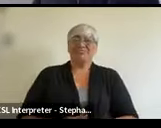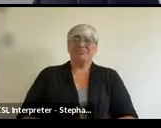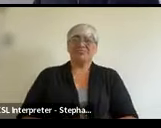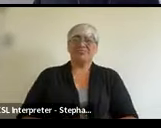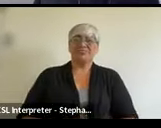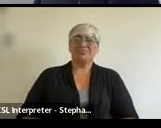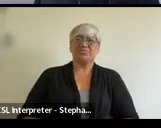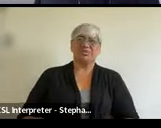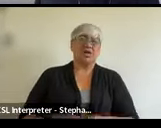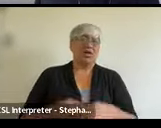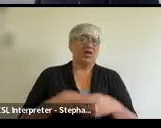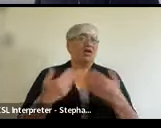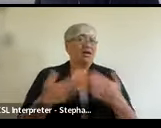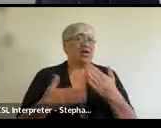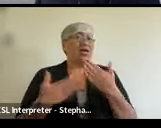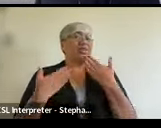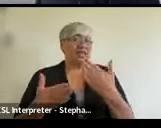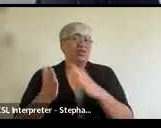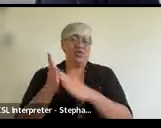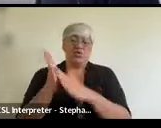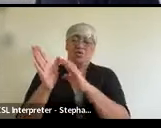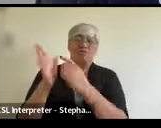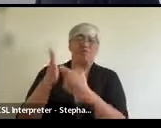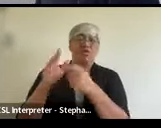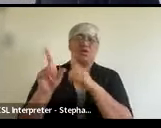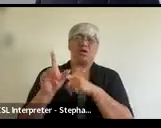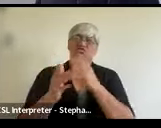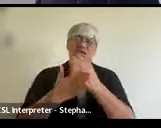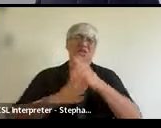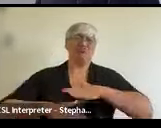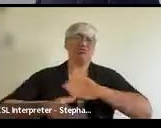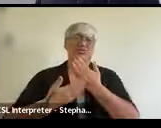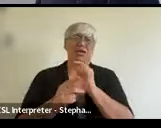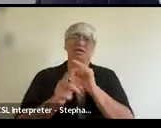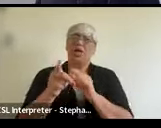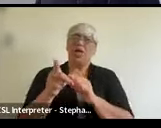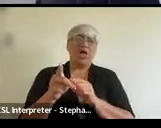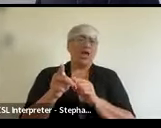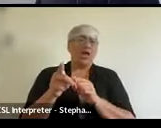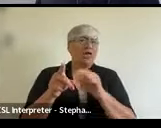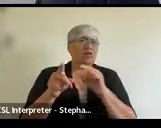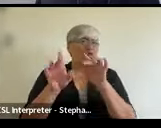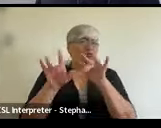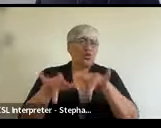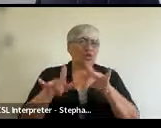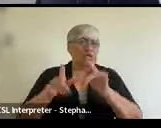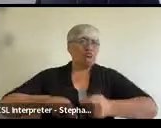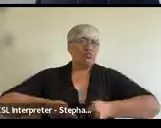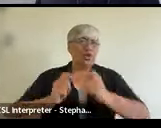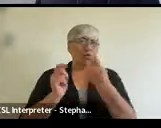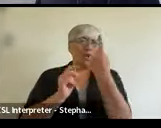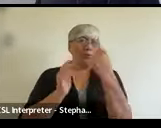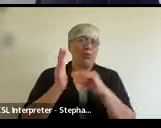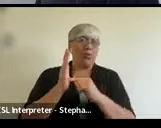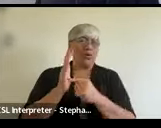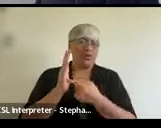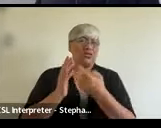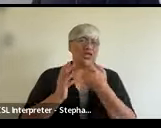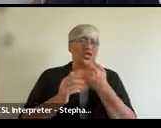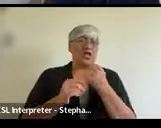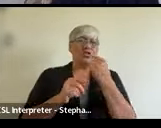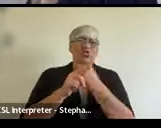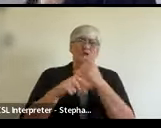Thank you, Mary. Really appreciate your submission. I just have a question. You haven't raised it around